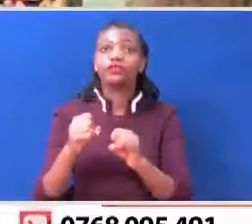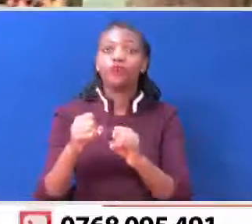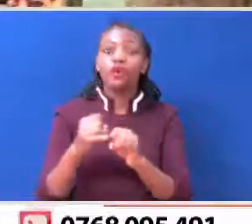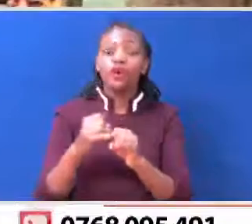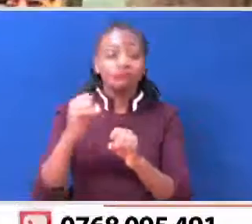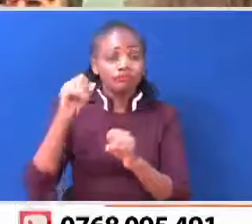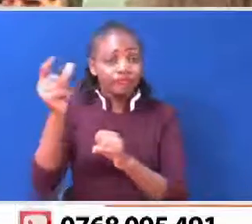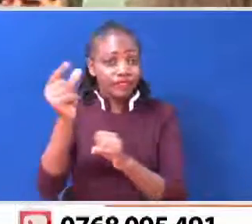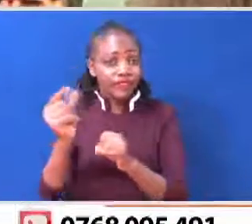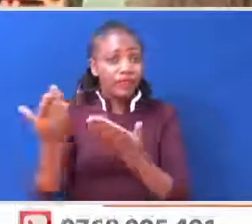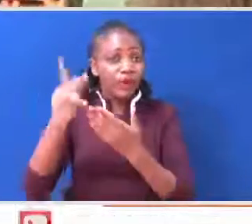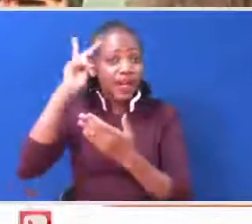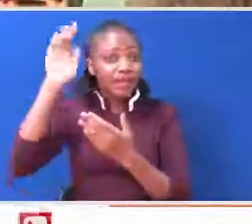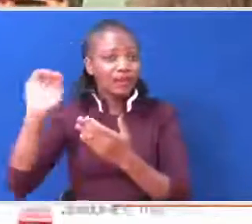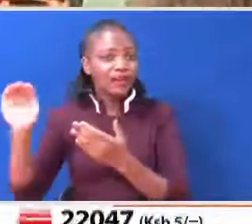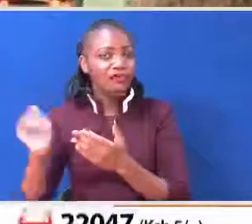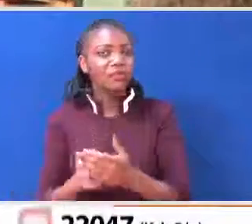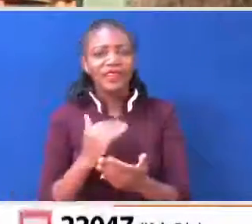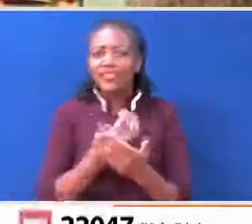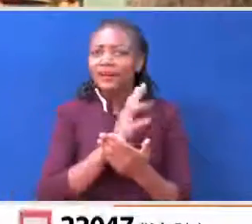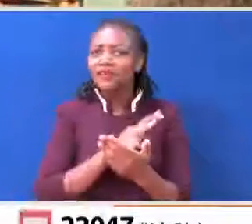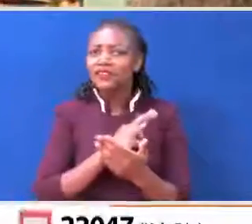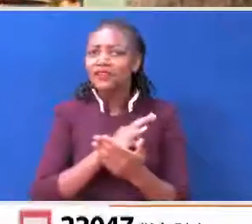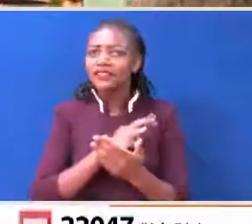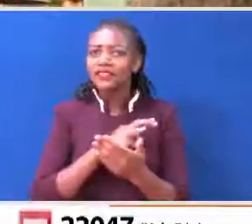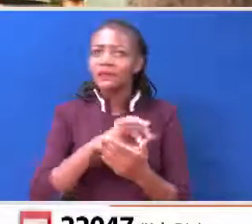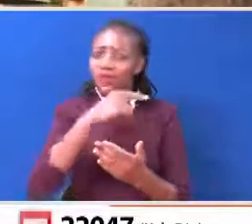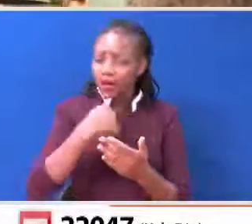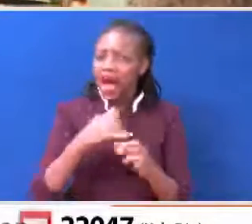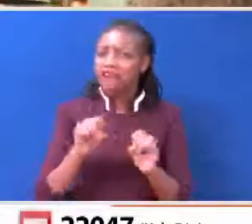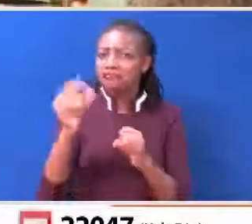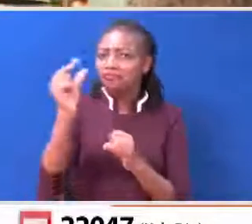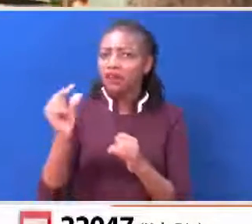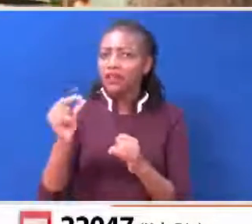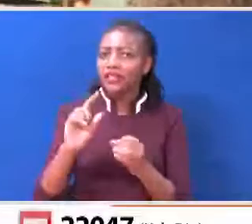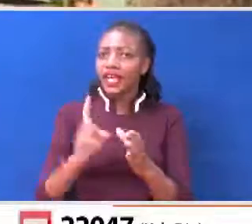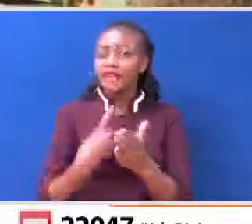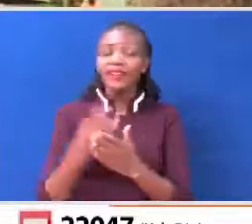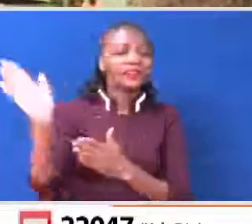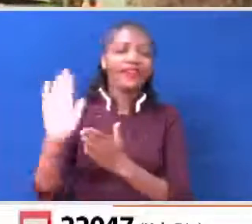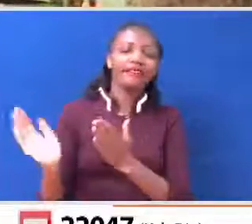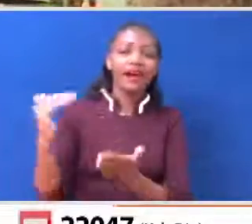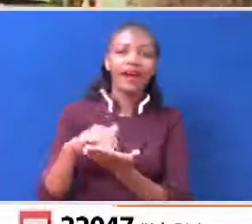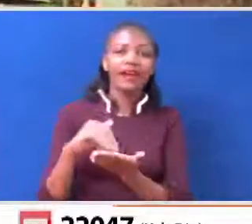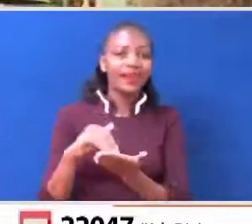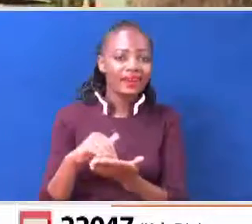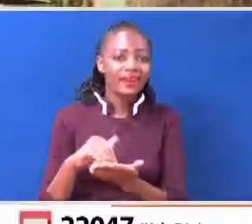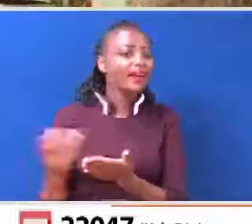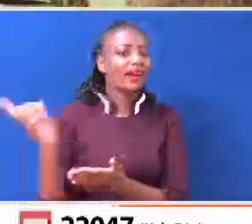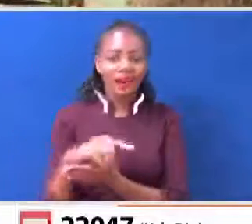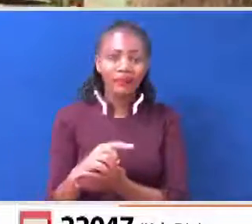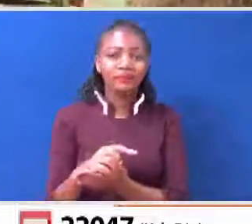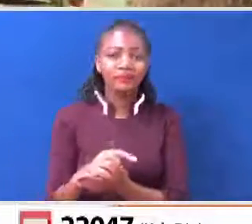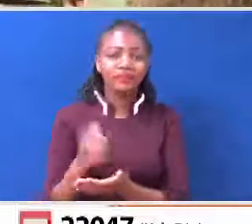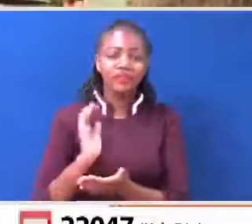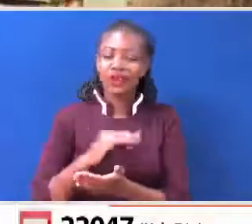Kiambu. Some of these benefits that may accrue to a region will never again come to our